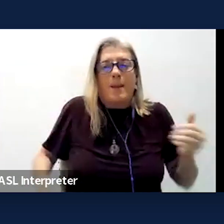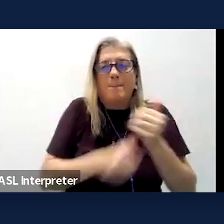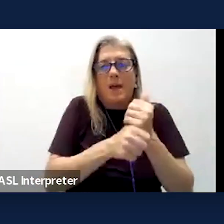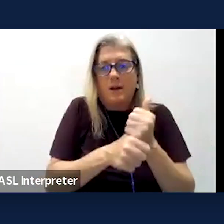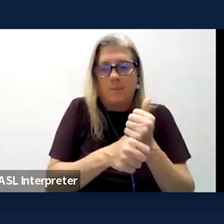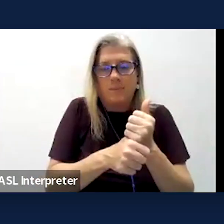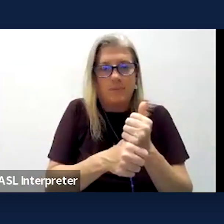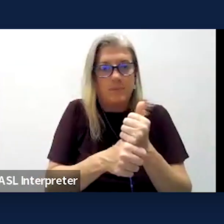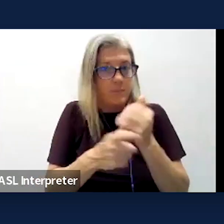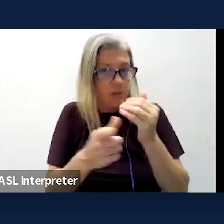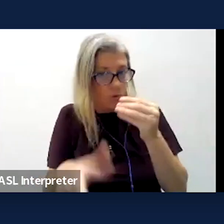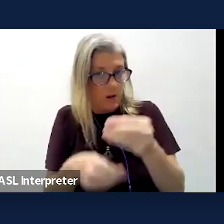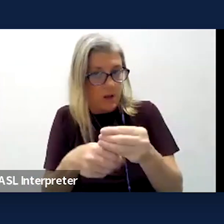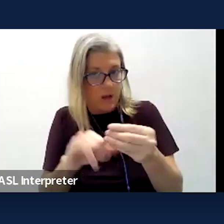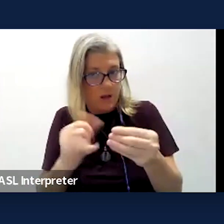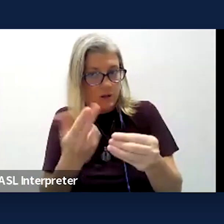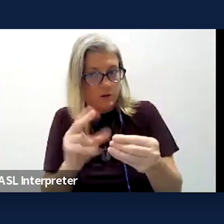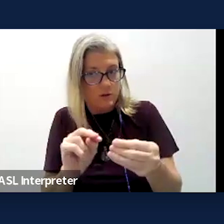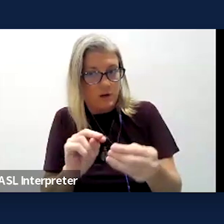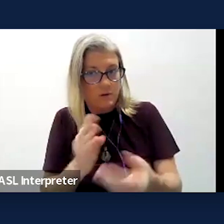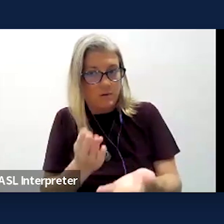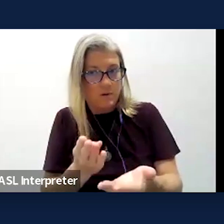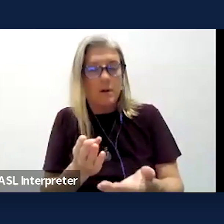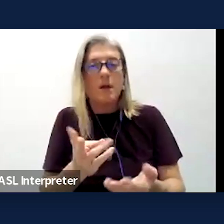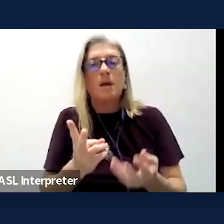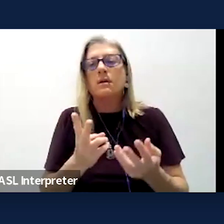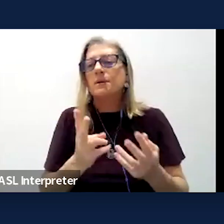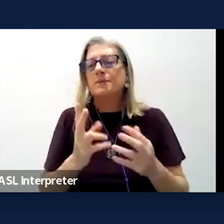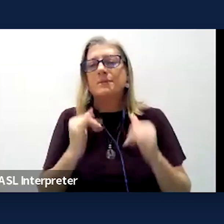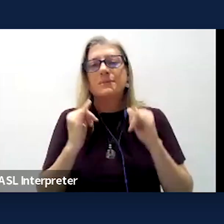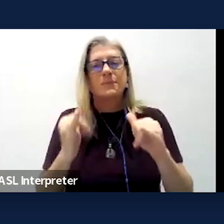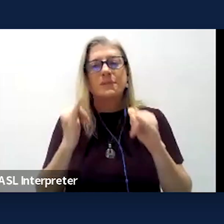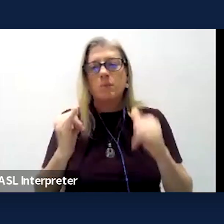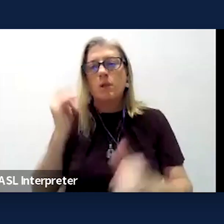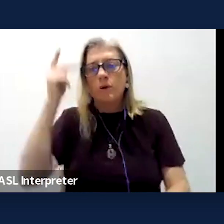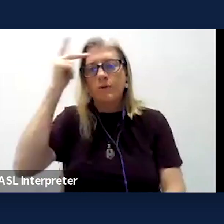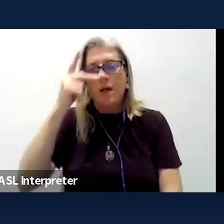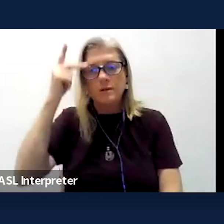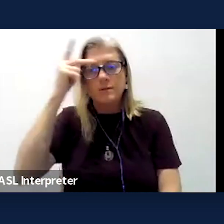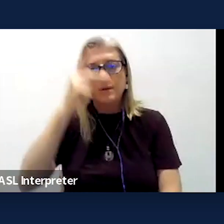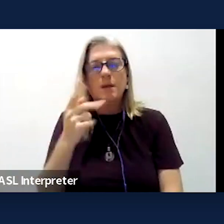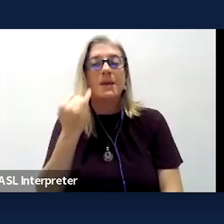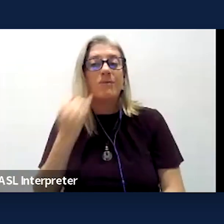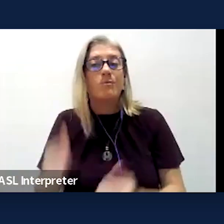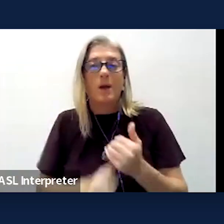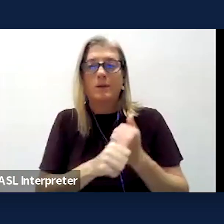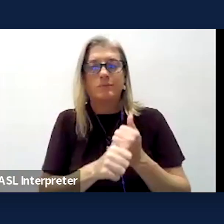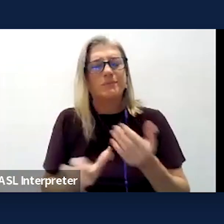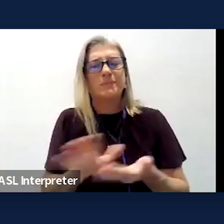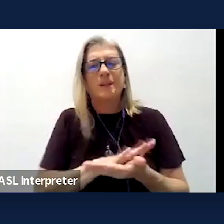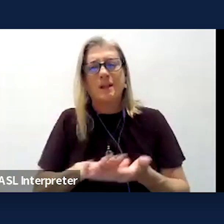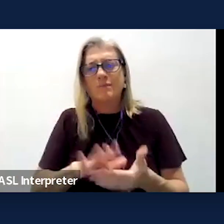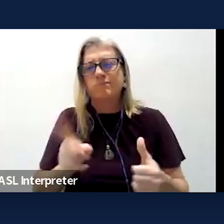Anything to add to that, John? Yeah, I mean, very similar philosophy. I think that, yeah, if you're backed up, clean out is